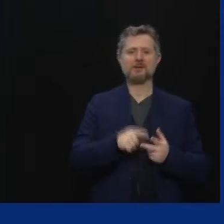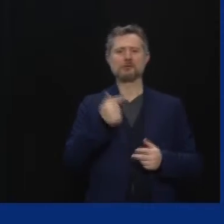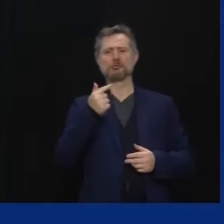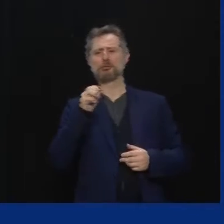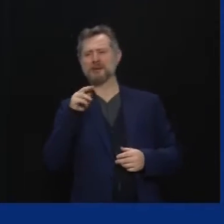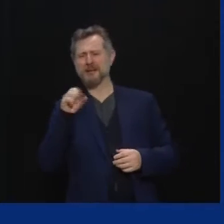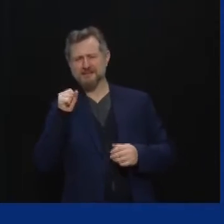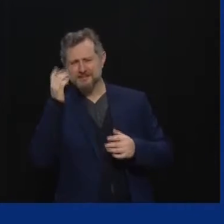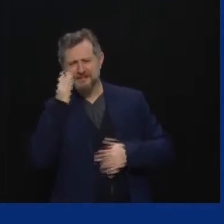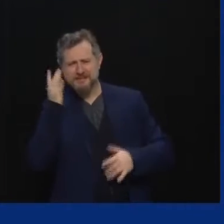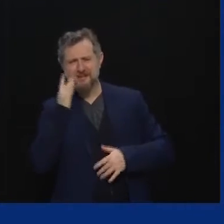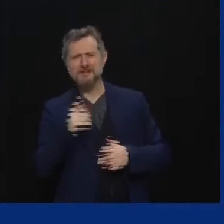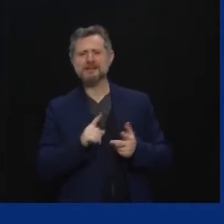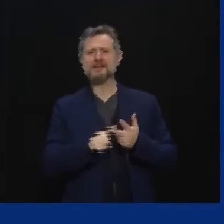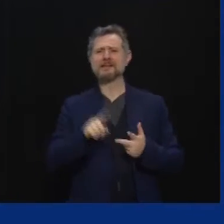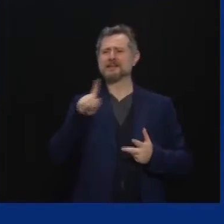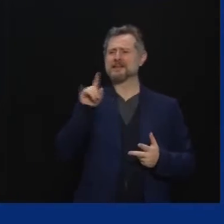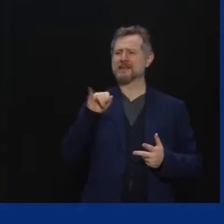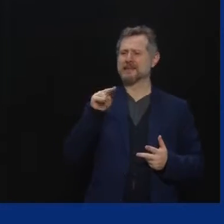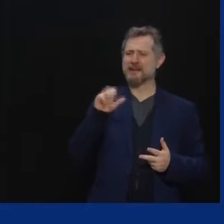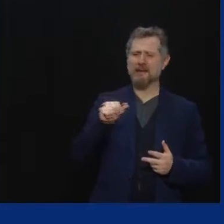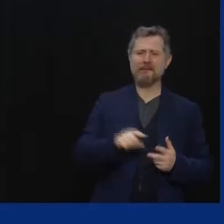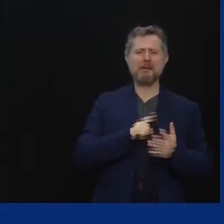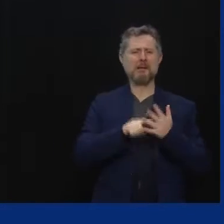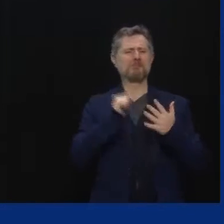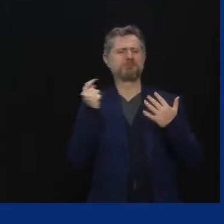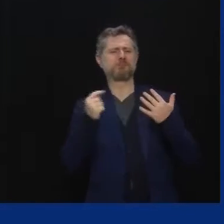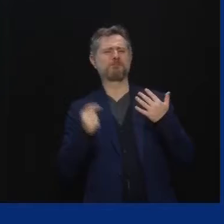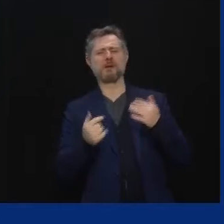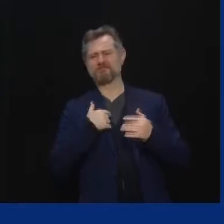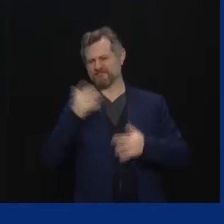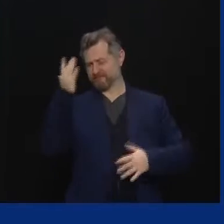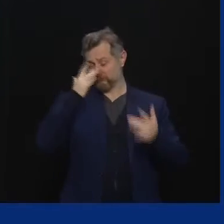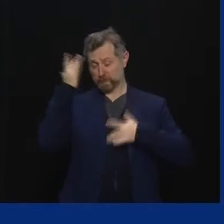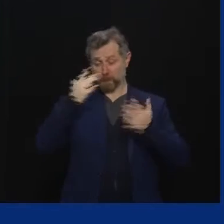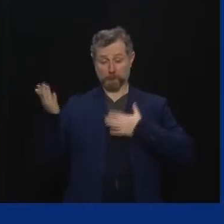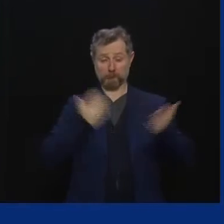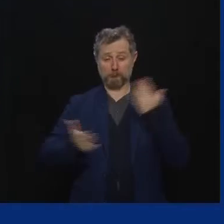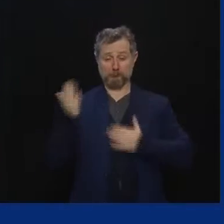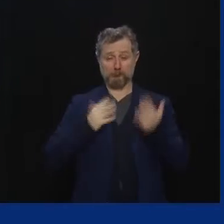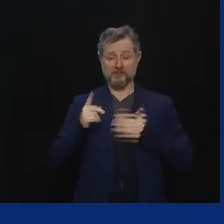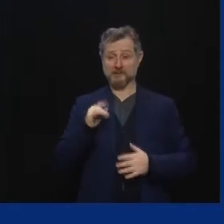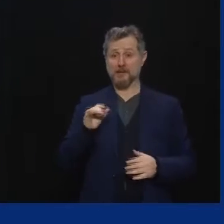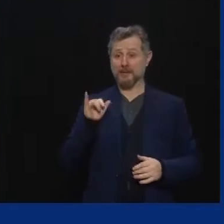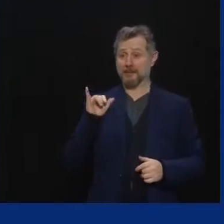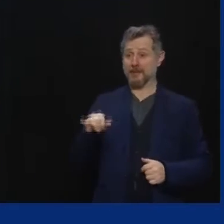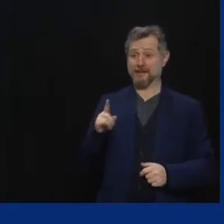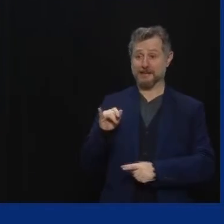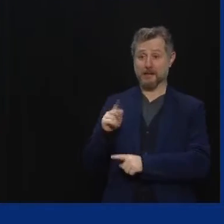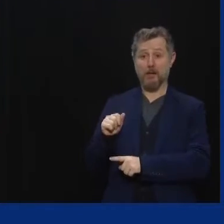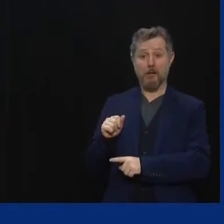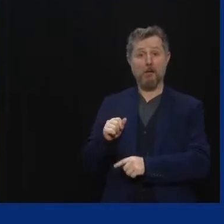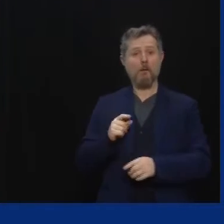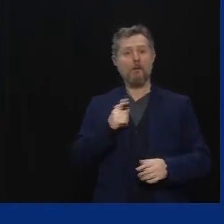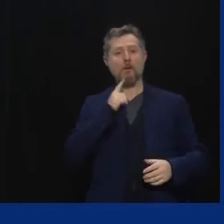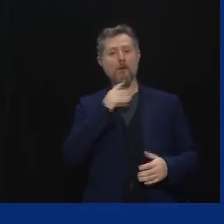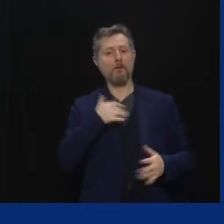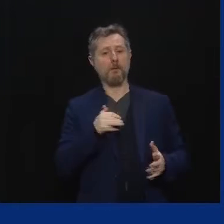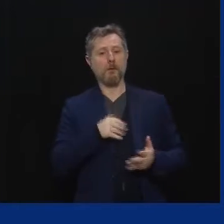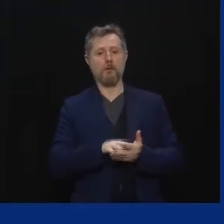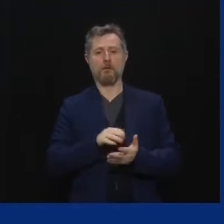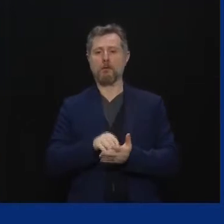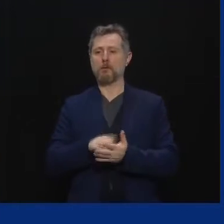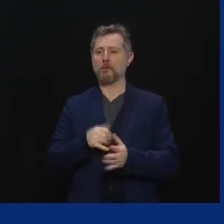decades of public health work, I've learned the importance of truth-telling. I can't think of any